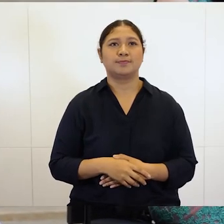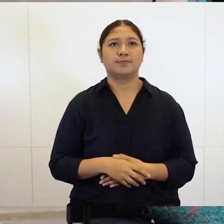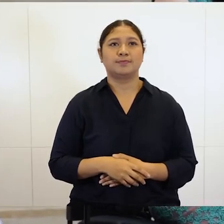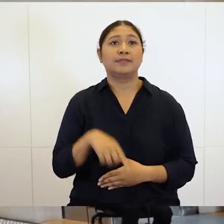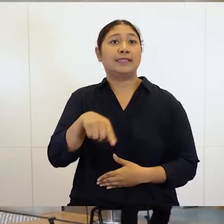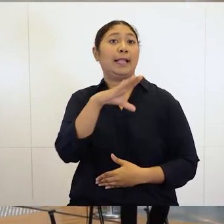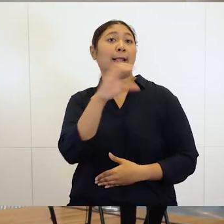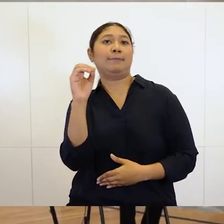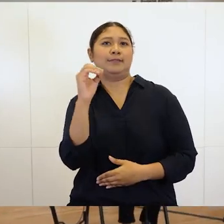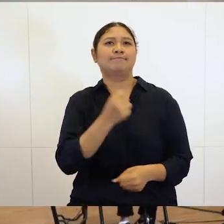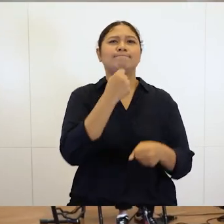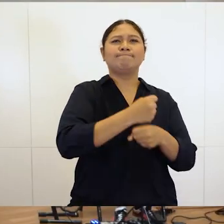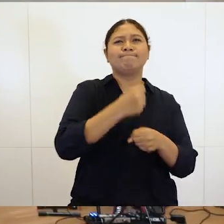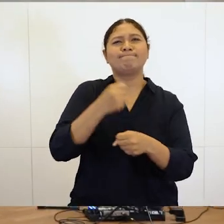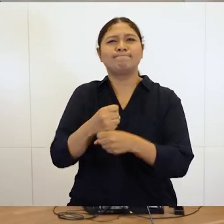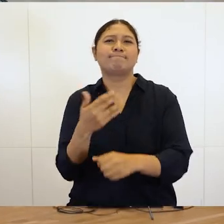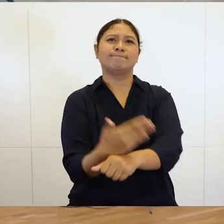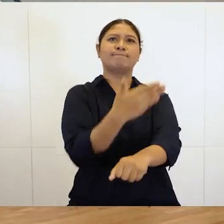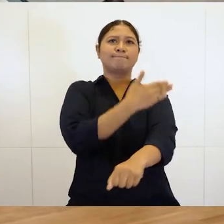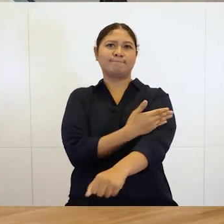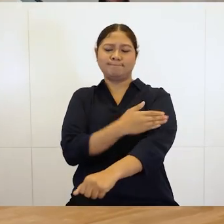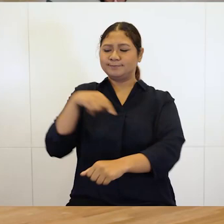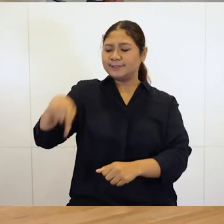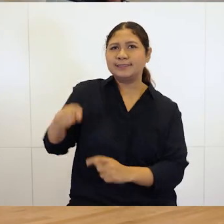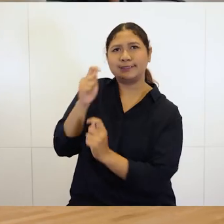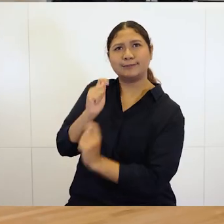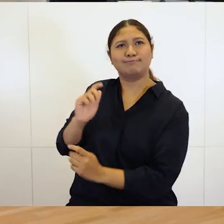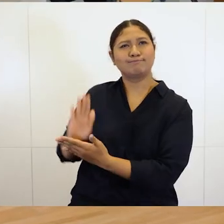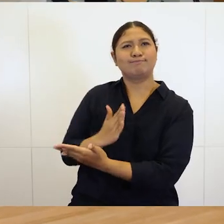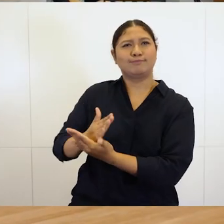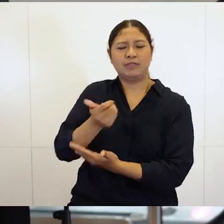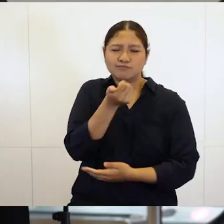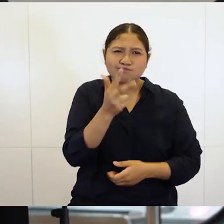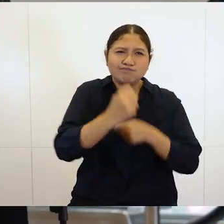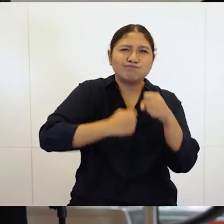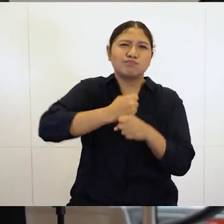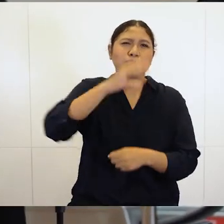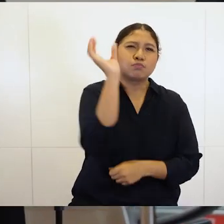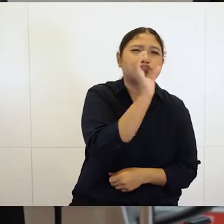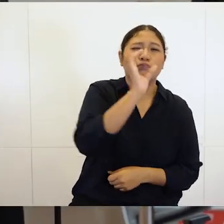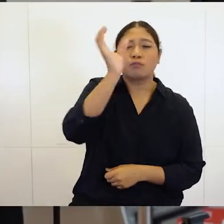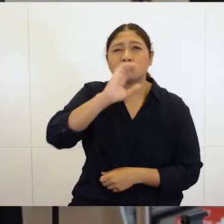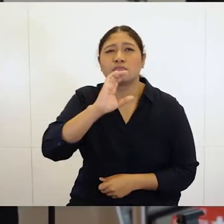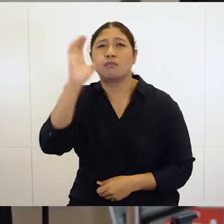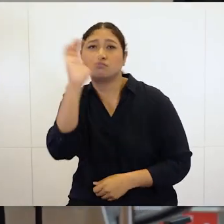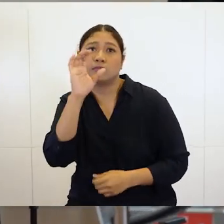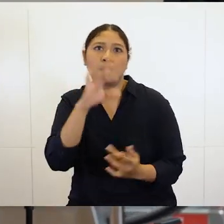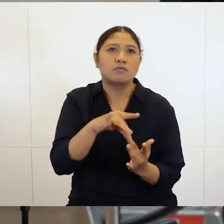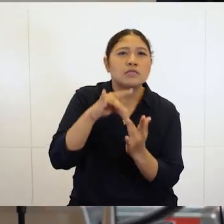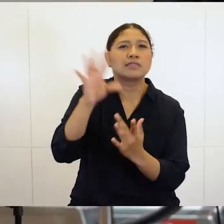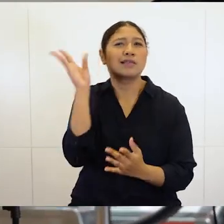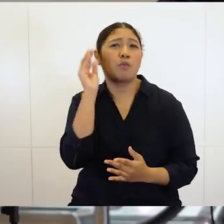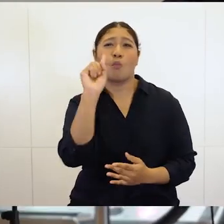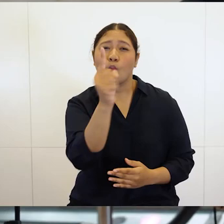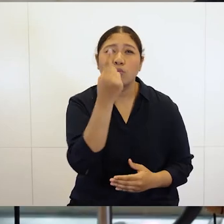Siong Leng has always been trying to expand on tradition. We do really try hard over the past few years to try to find a new